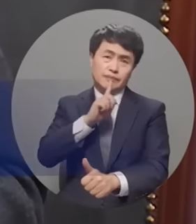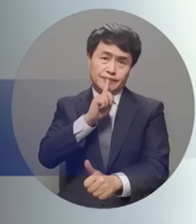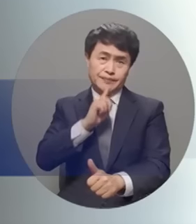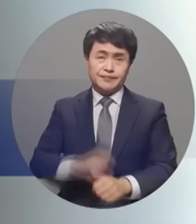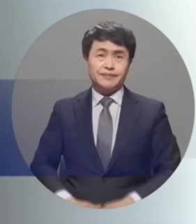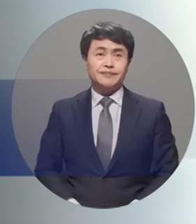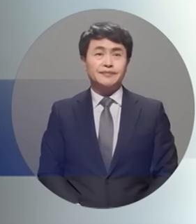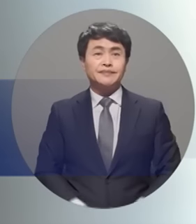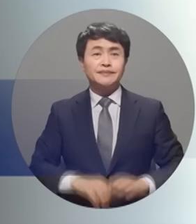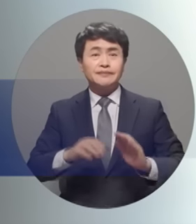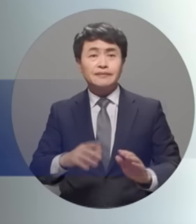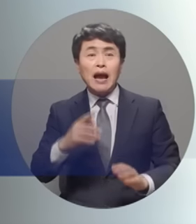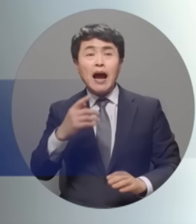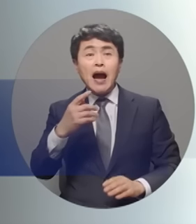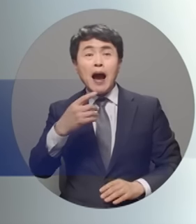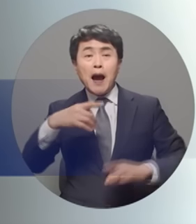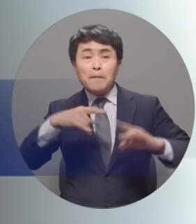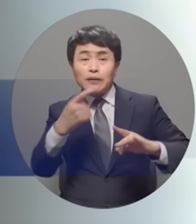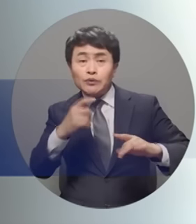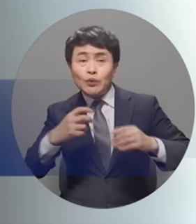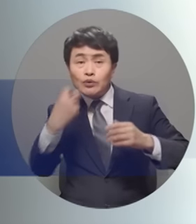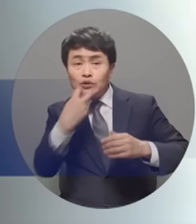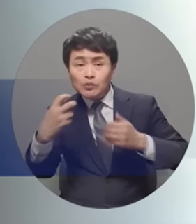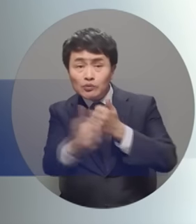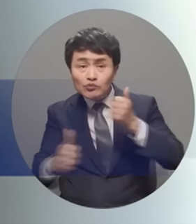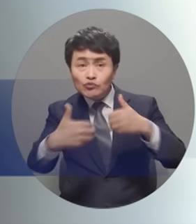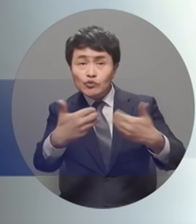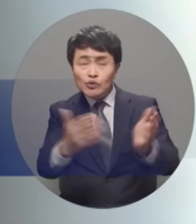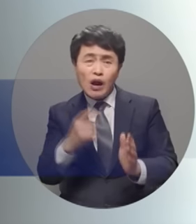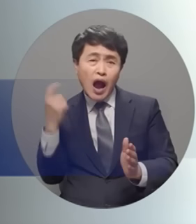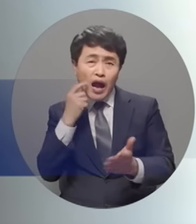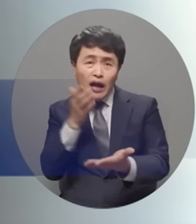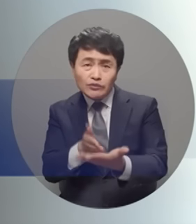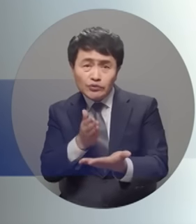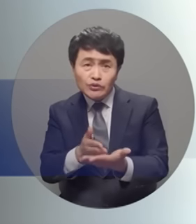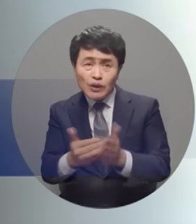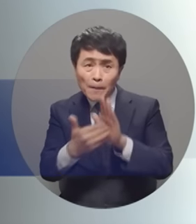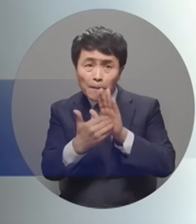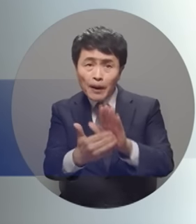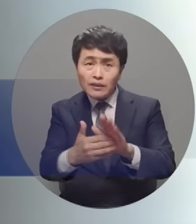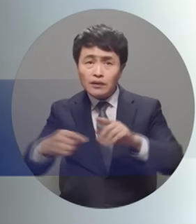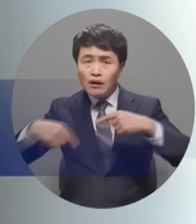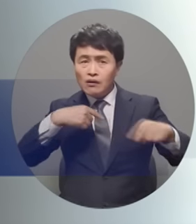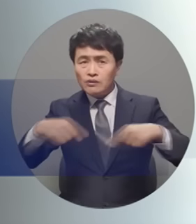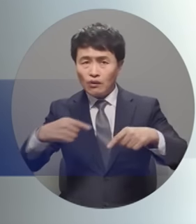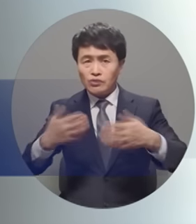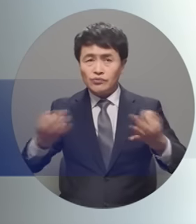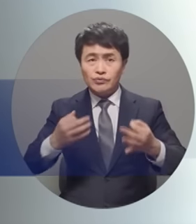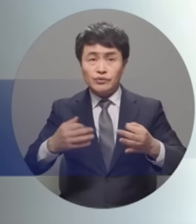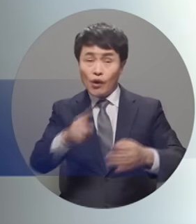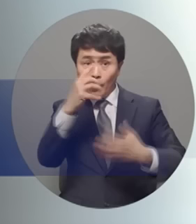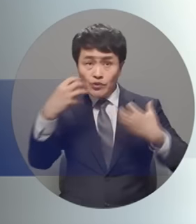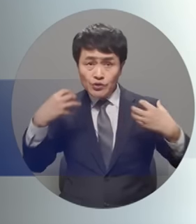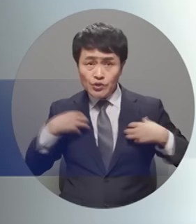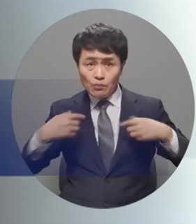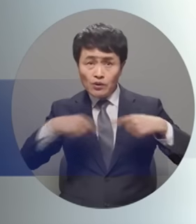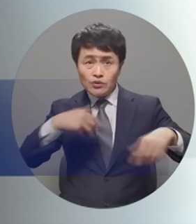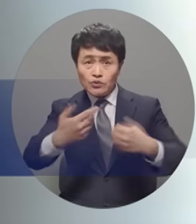The promotion of the anti-fake news policy by the Korea Communication Commission and the appointment of the new chairman of this